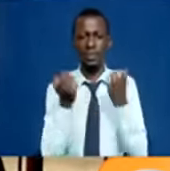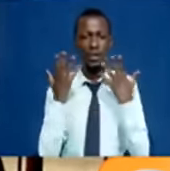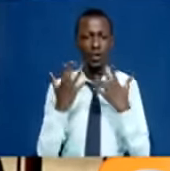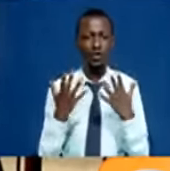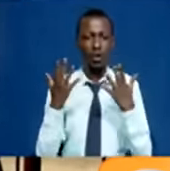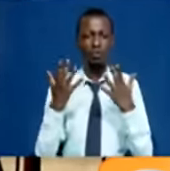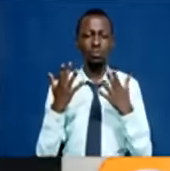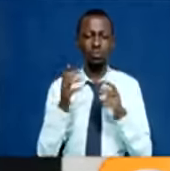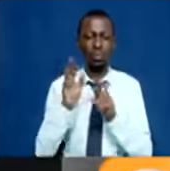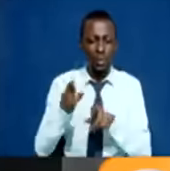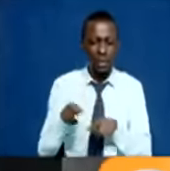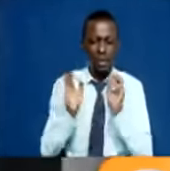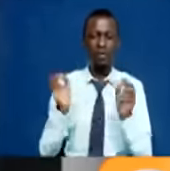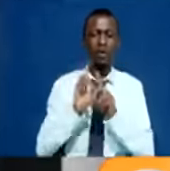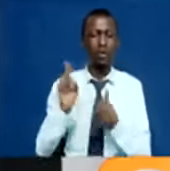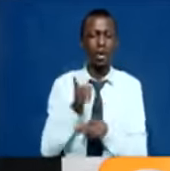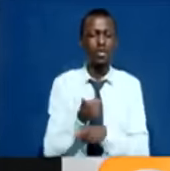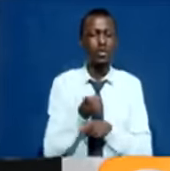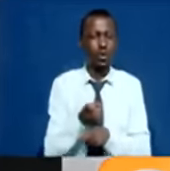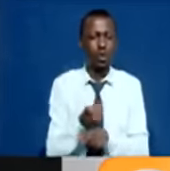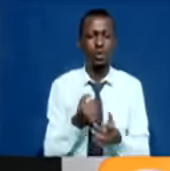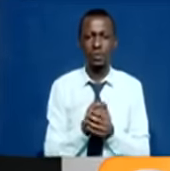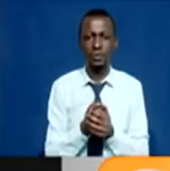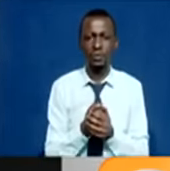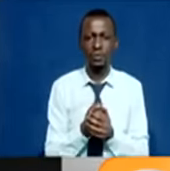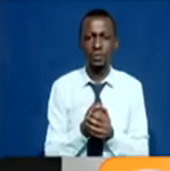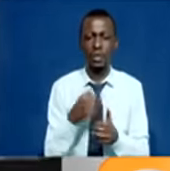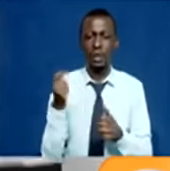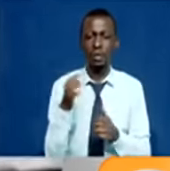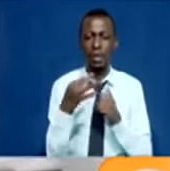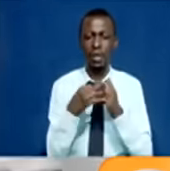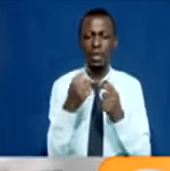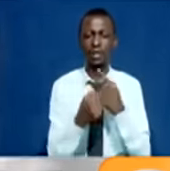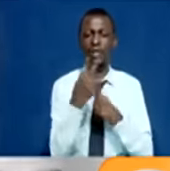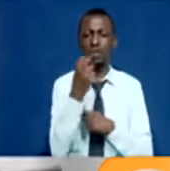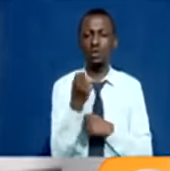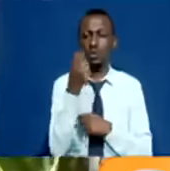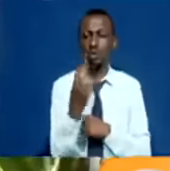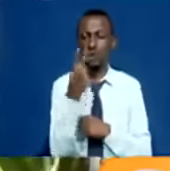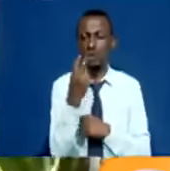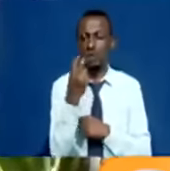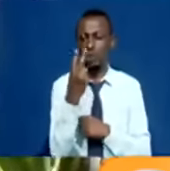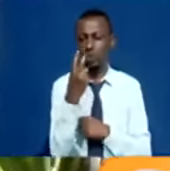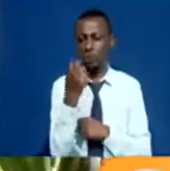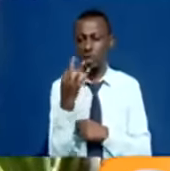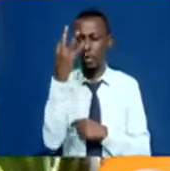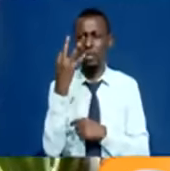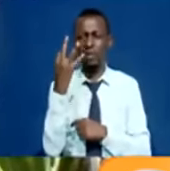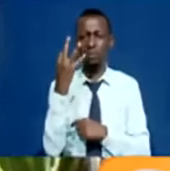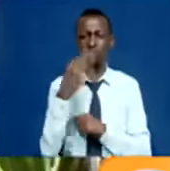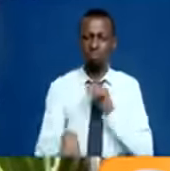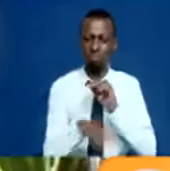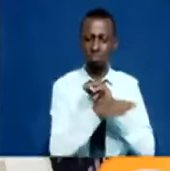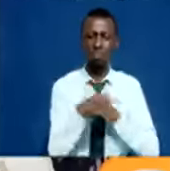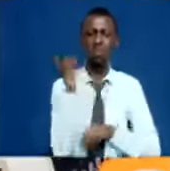rape, ilikuwa sodomi. August 2023 marked the end of Matara's stay at the apartments, but his crimes only